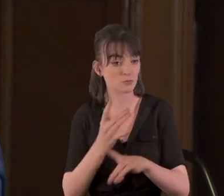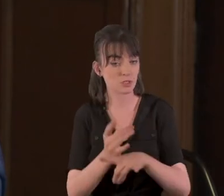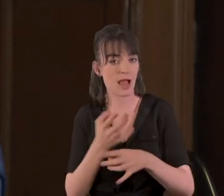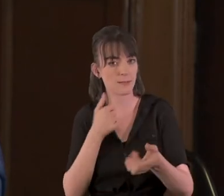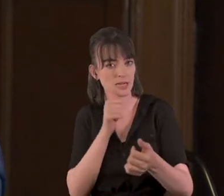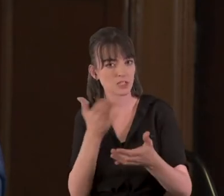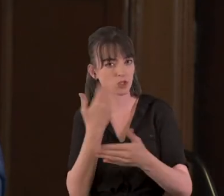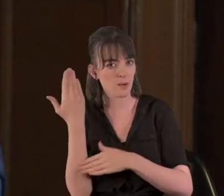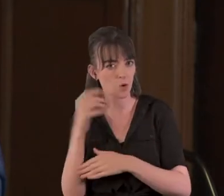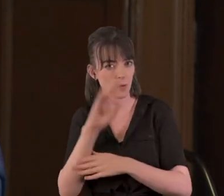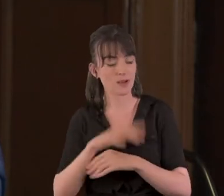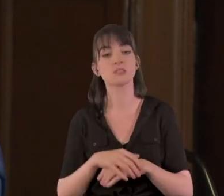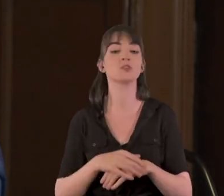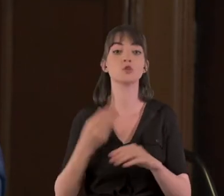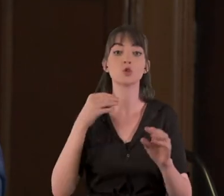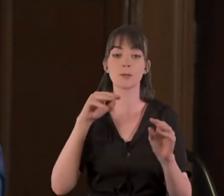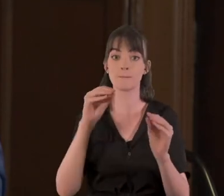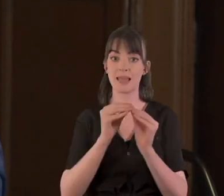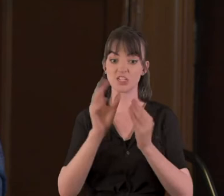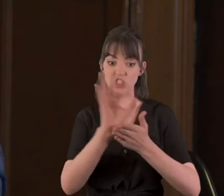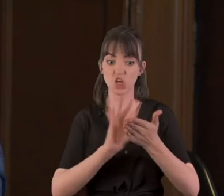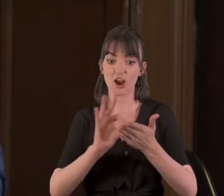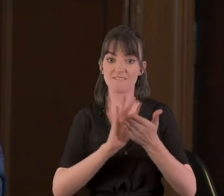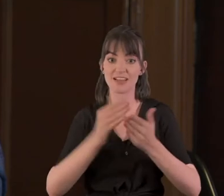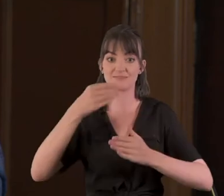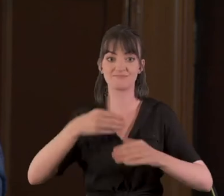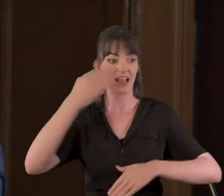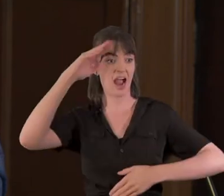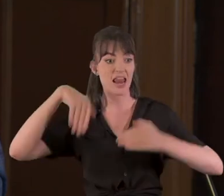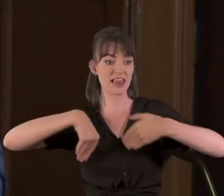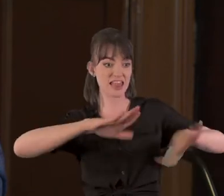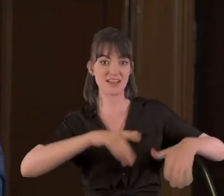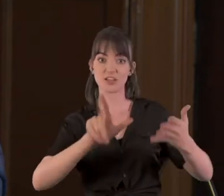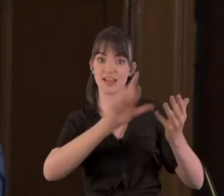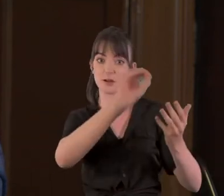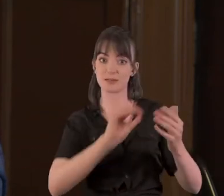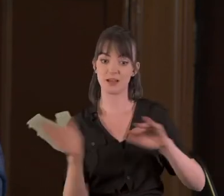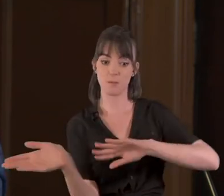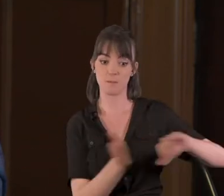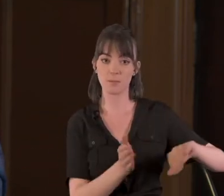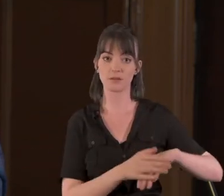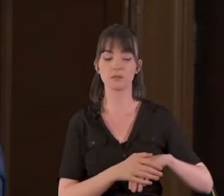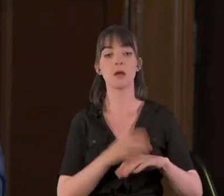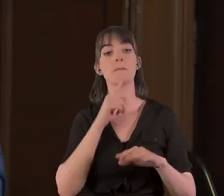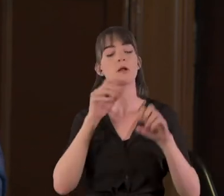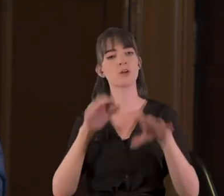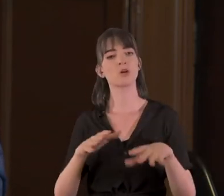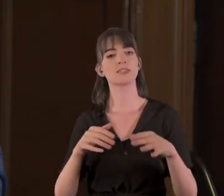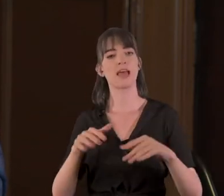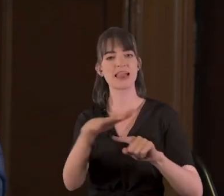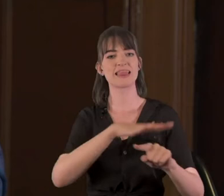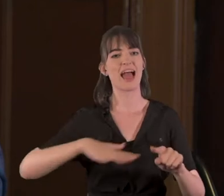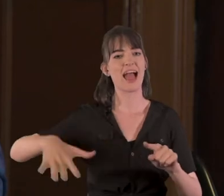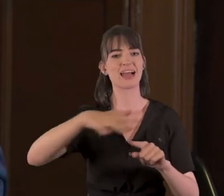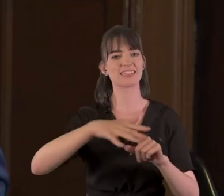that the land mass is reduced by 7%. But of course, the land mass of the British Empire is not reduced by any percentage at all. So, you know,